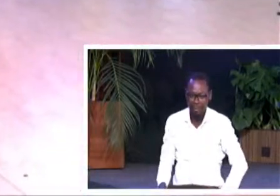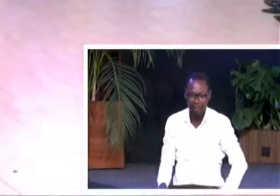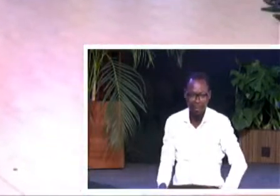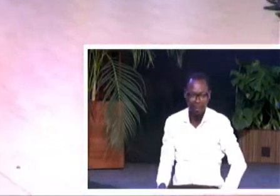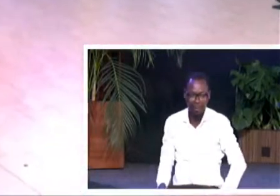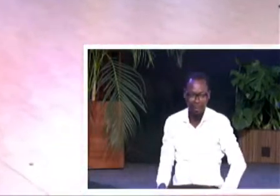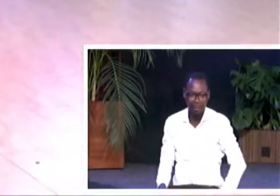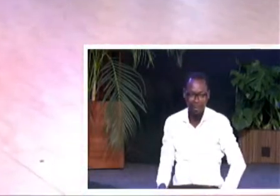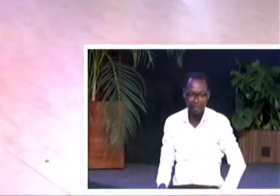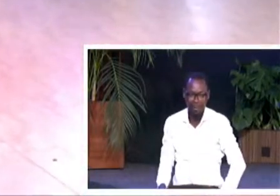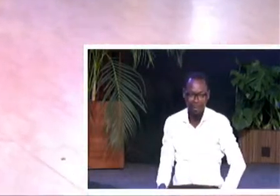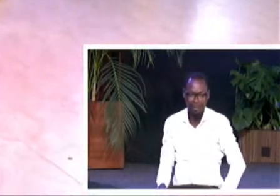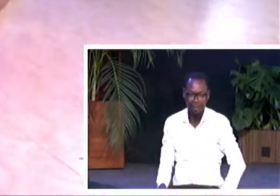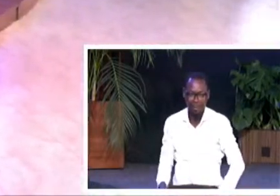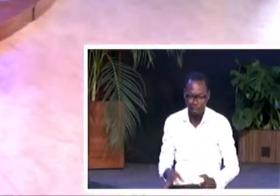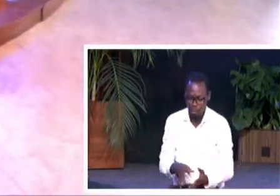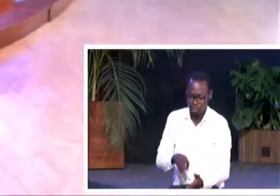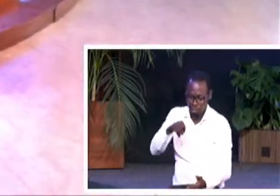Stare that in the. Hey!